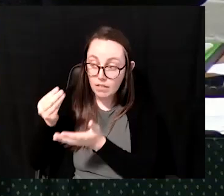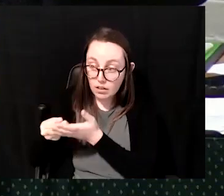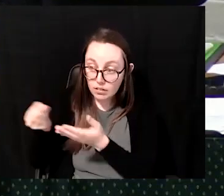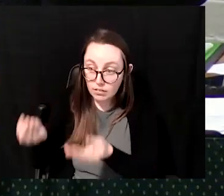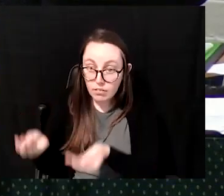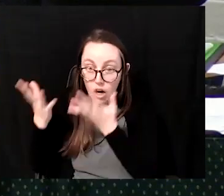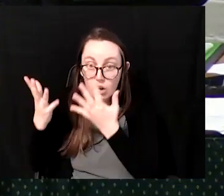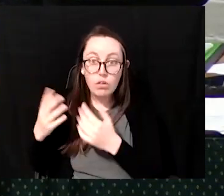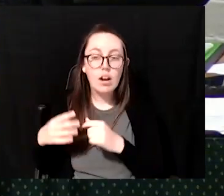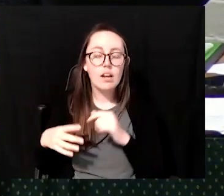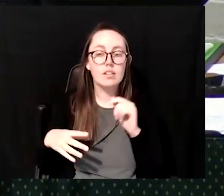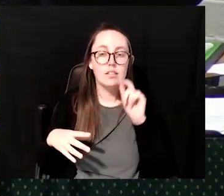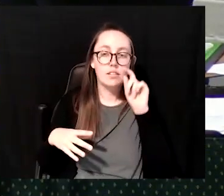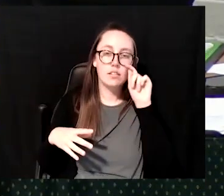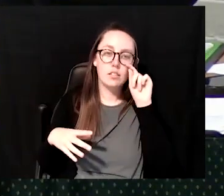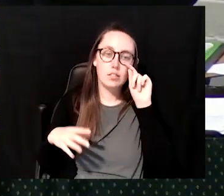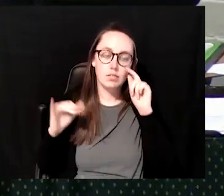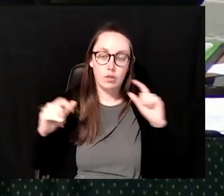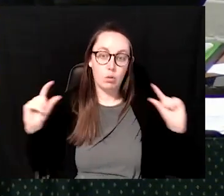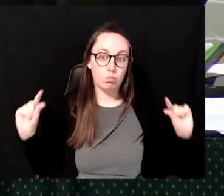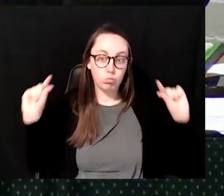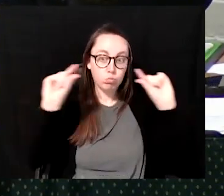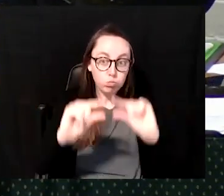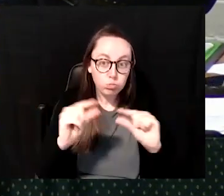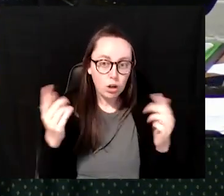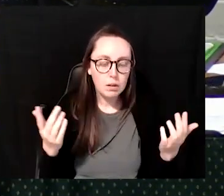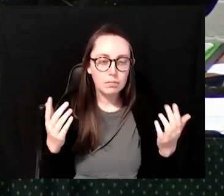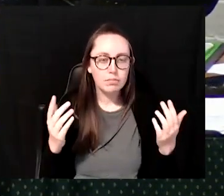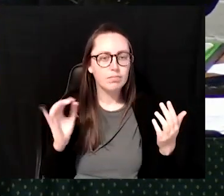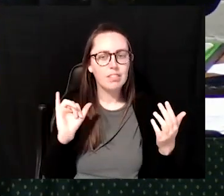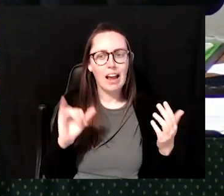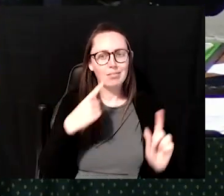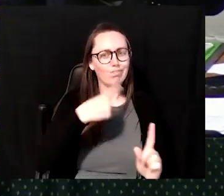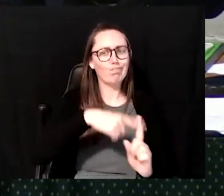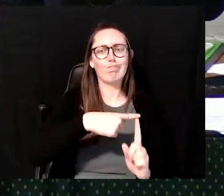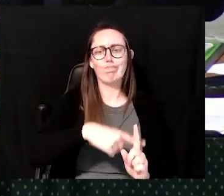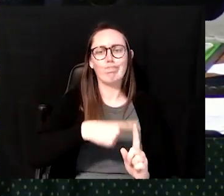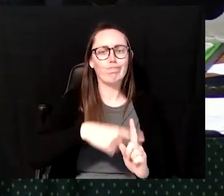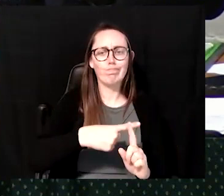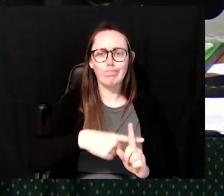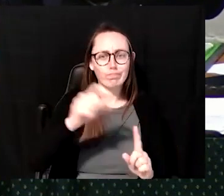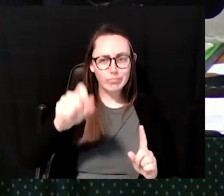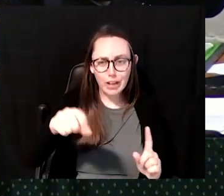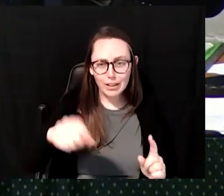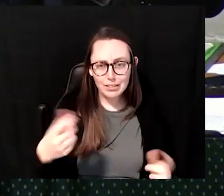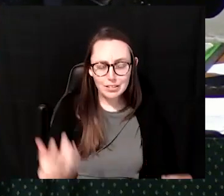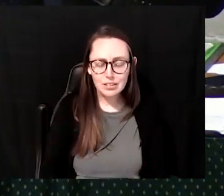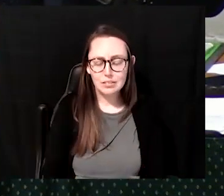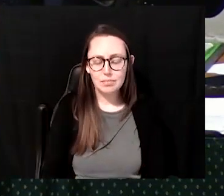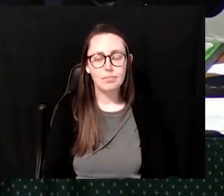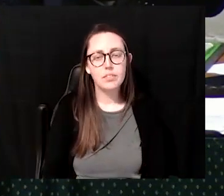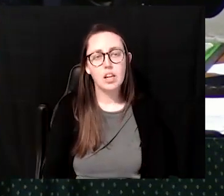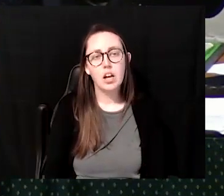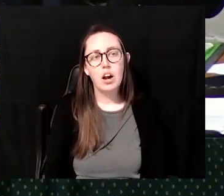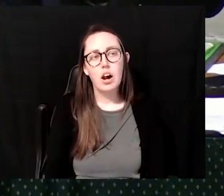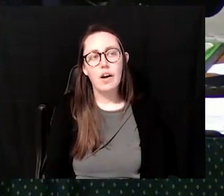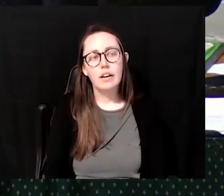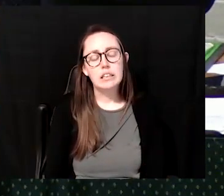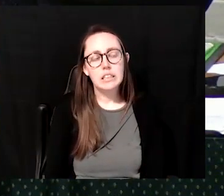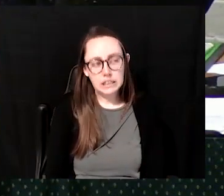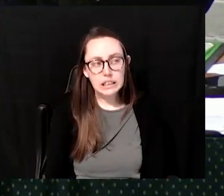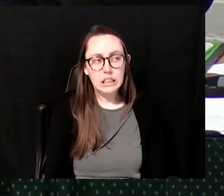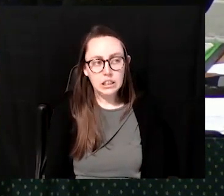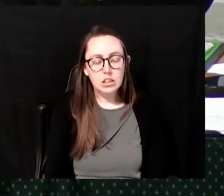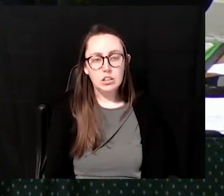and I can imagine why we would go about and do that um I've also had conversations with community members